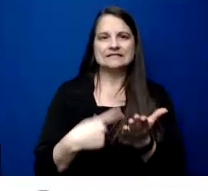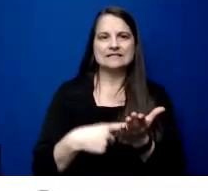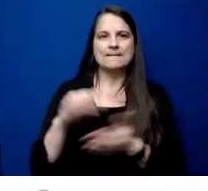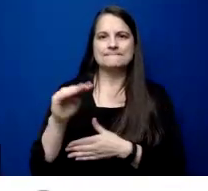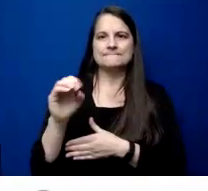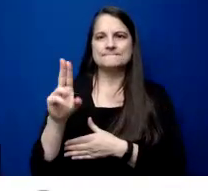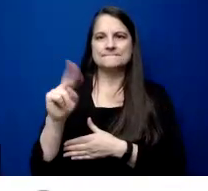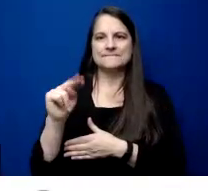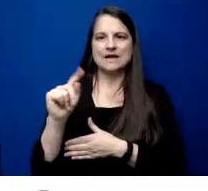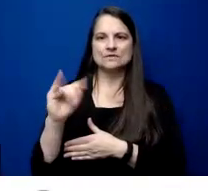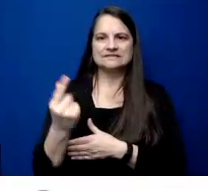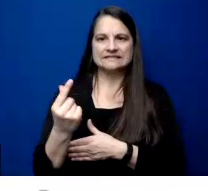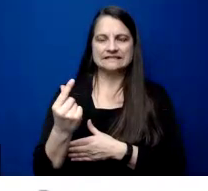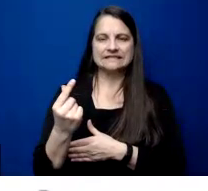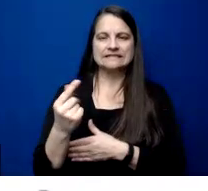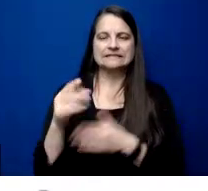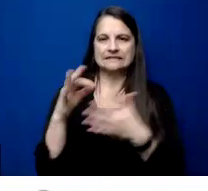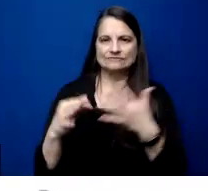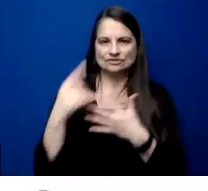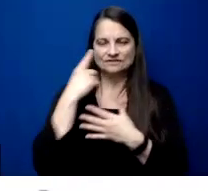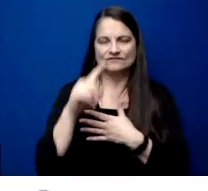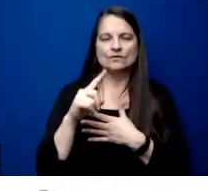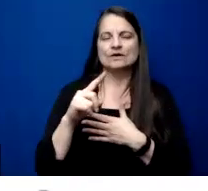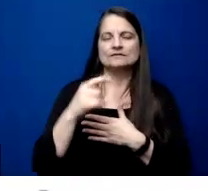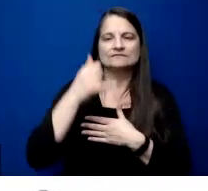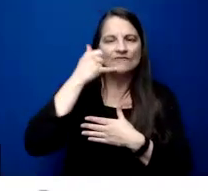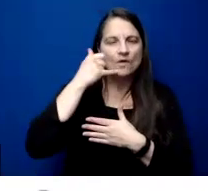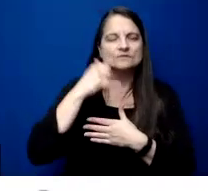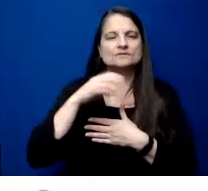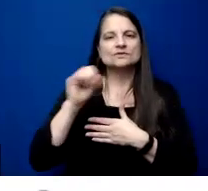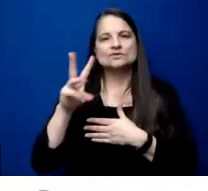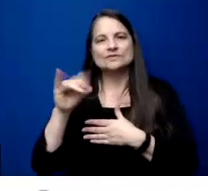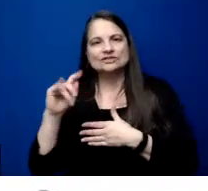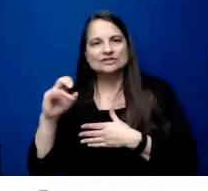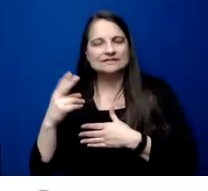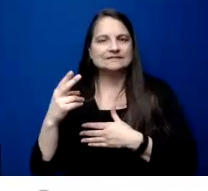mounting options for phones and switches.